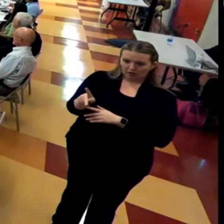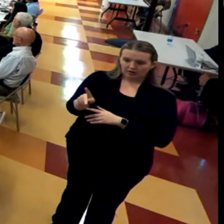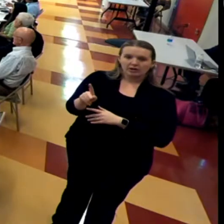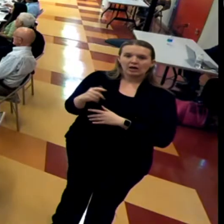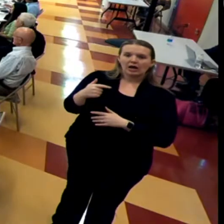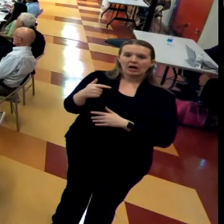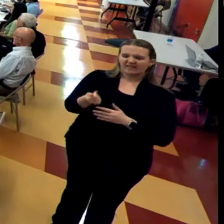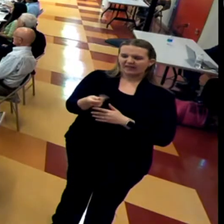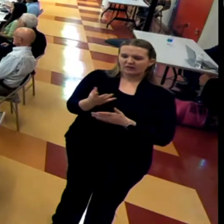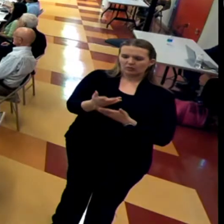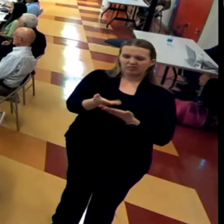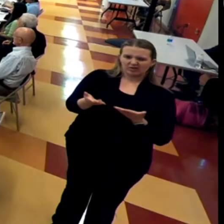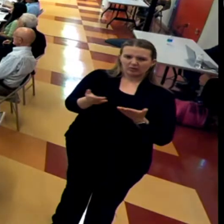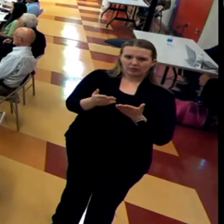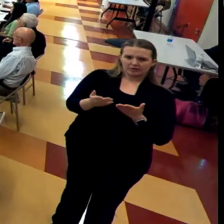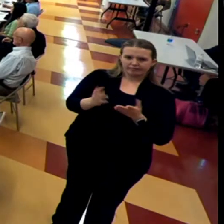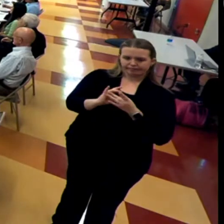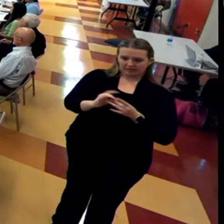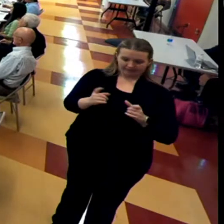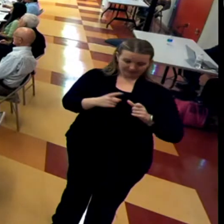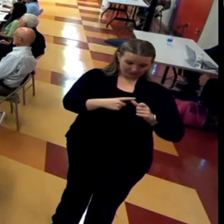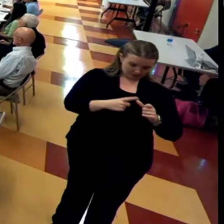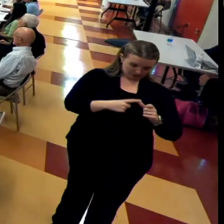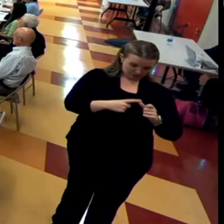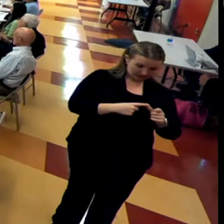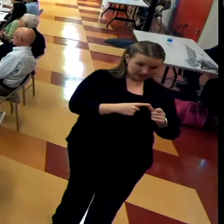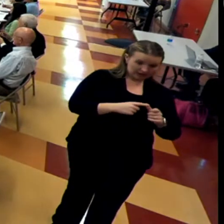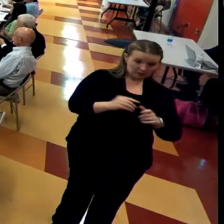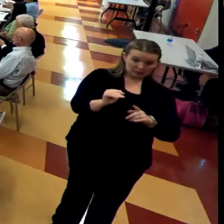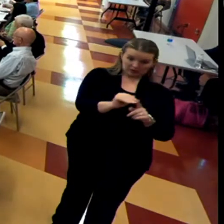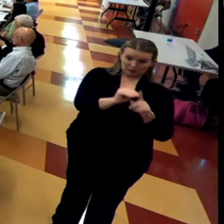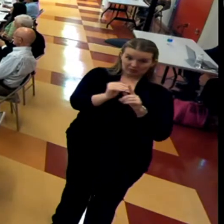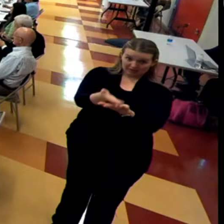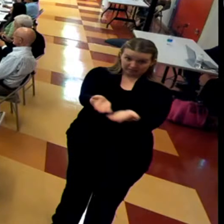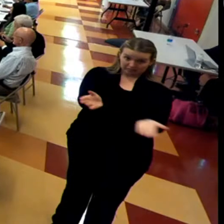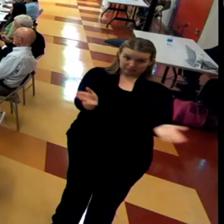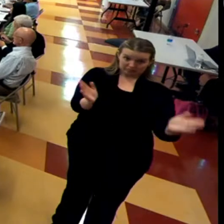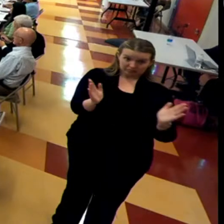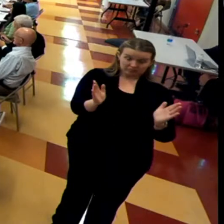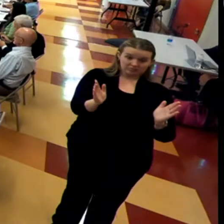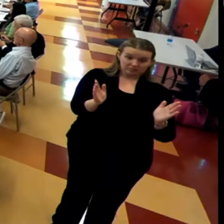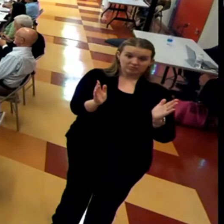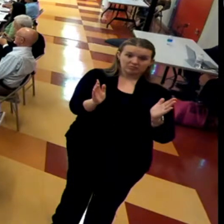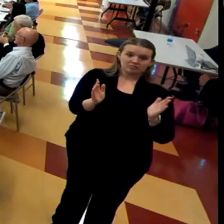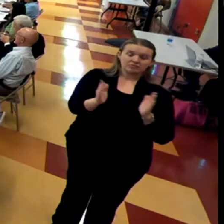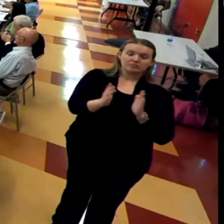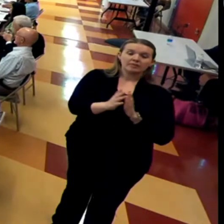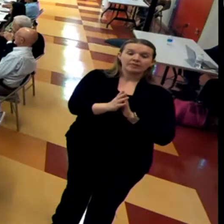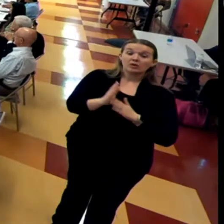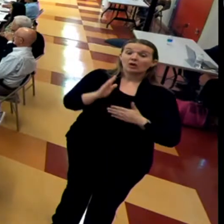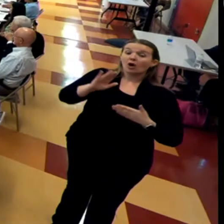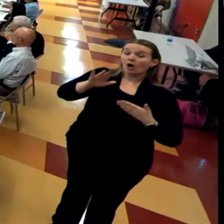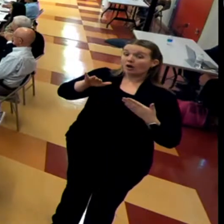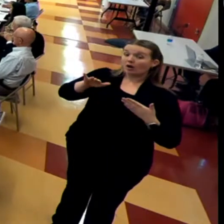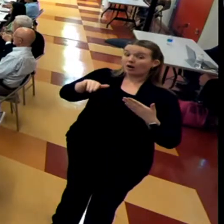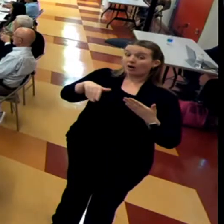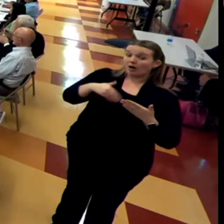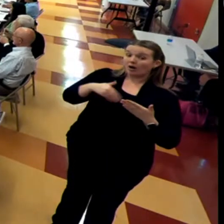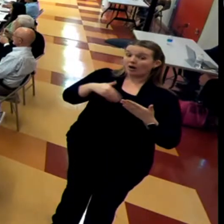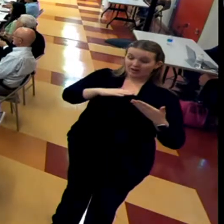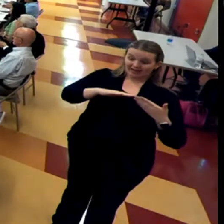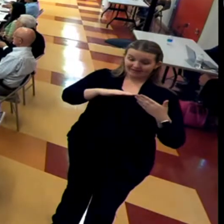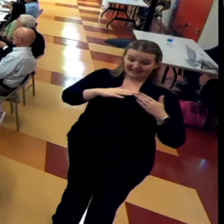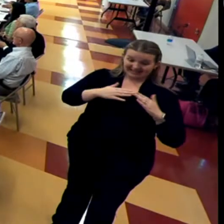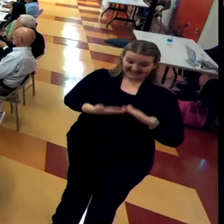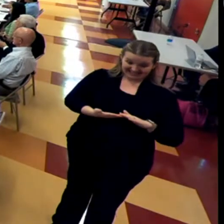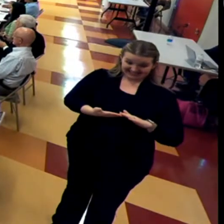say. Firstly, I just want to remind the group that for the most part, all of the city